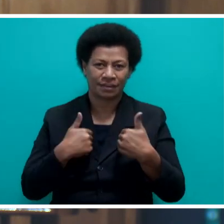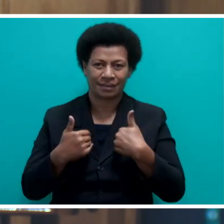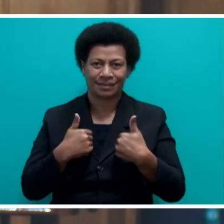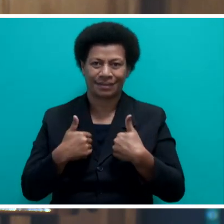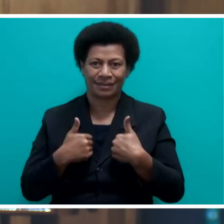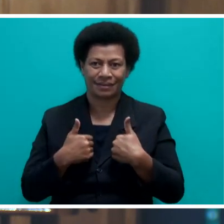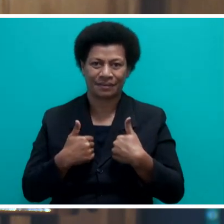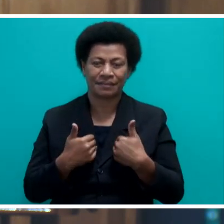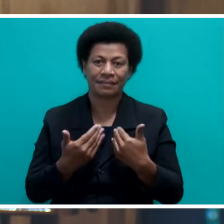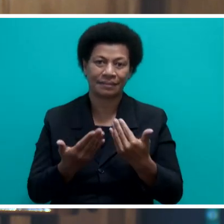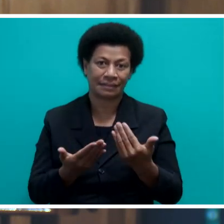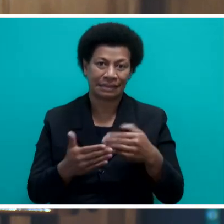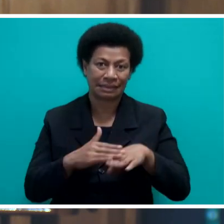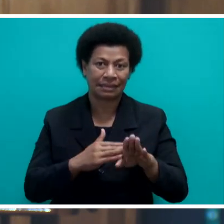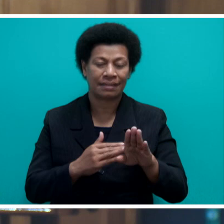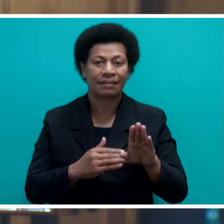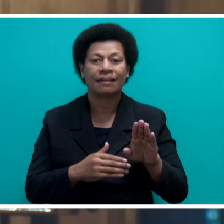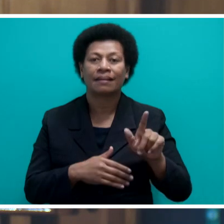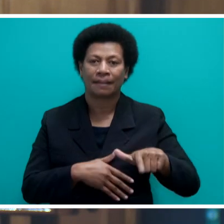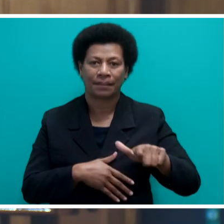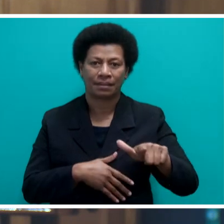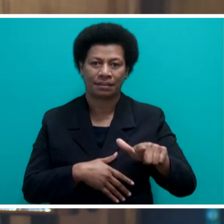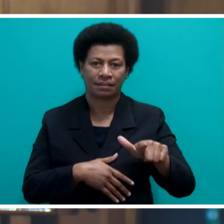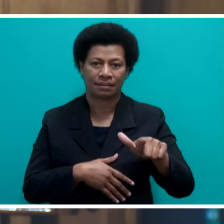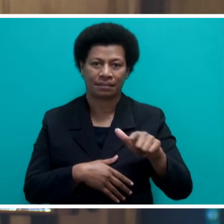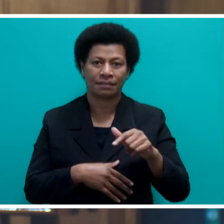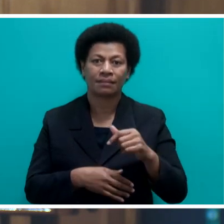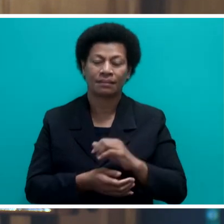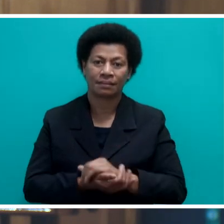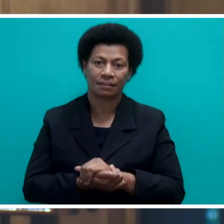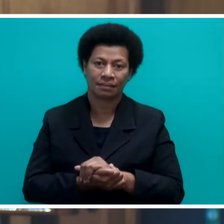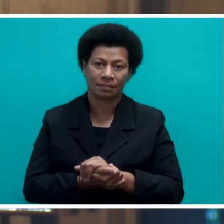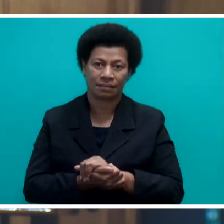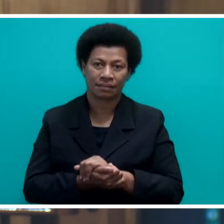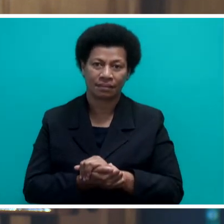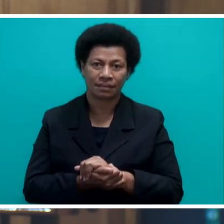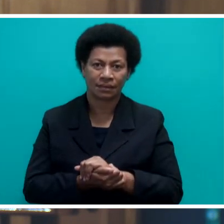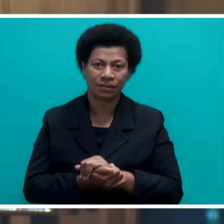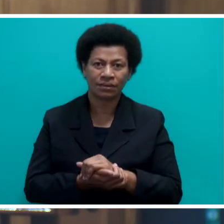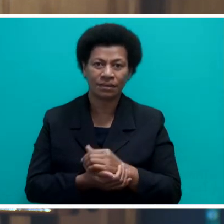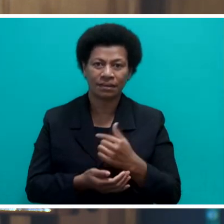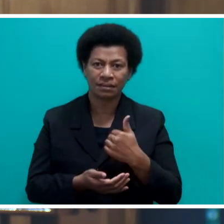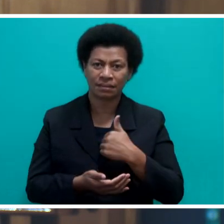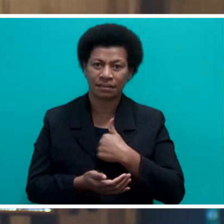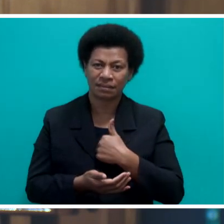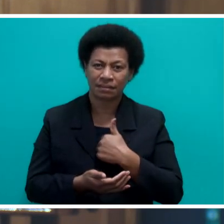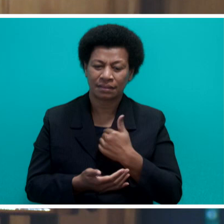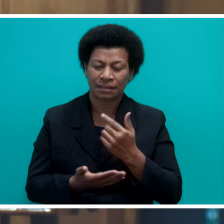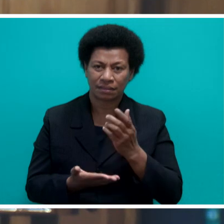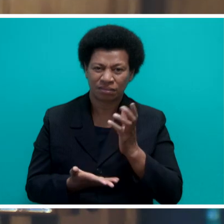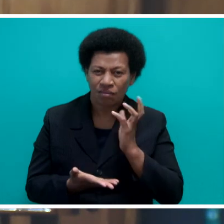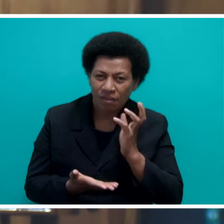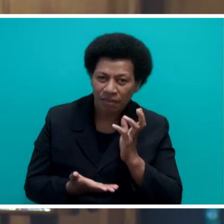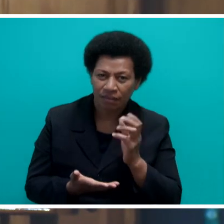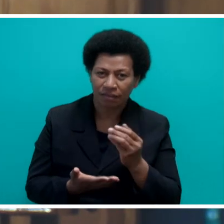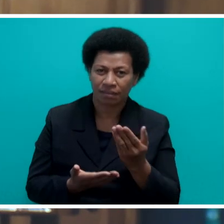center in Mombasa. Our condolences go to his family. And the sad thing is that his